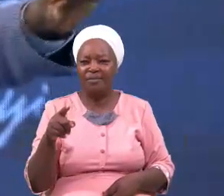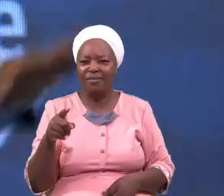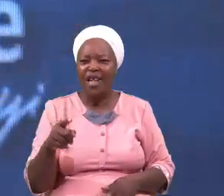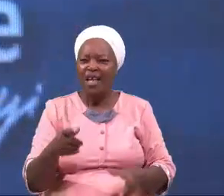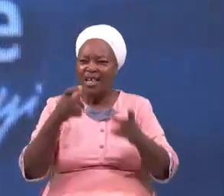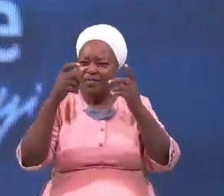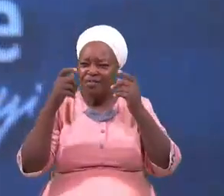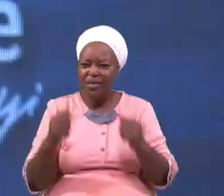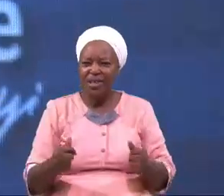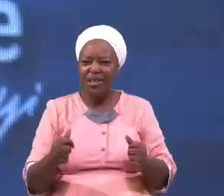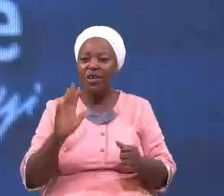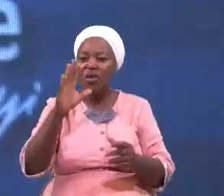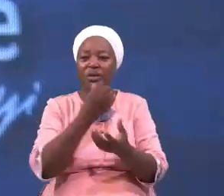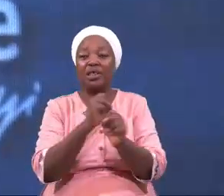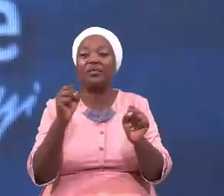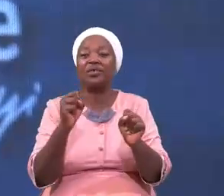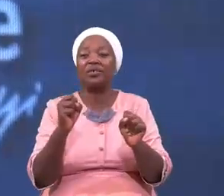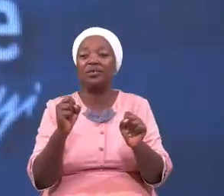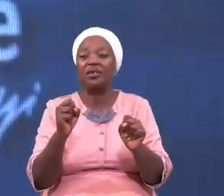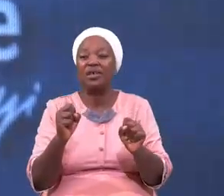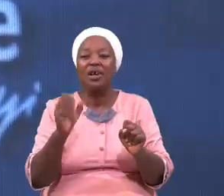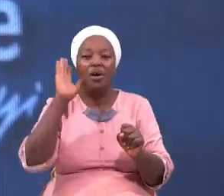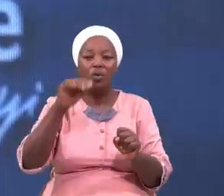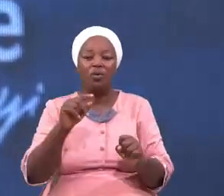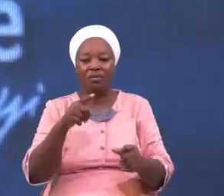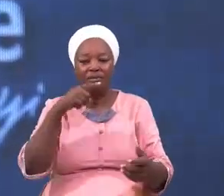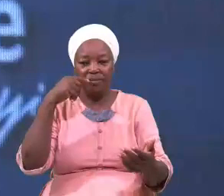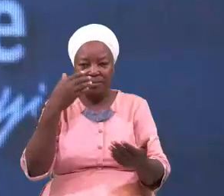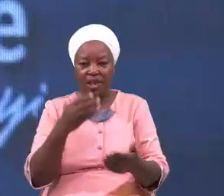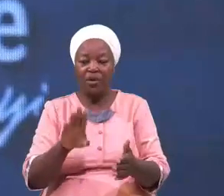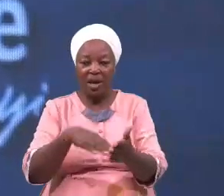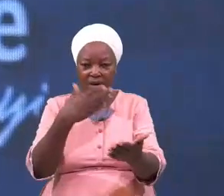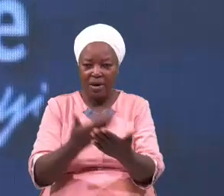Immediately, your salvation will arrive in your heart.